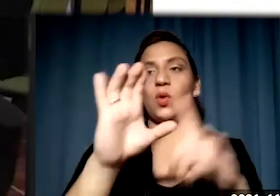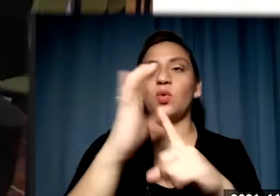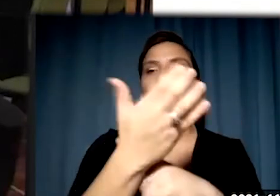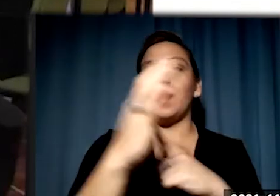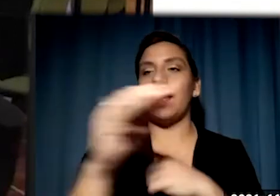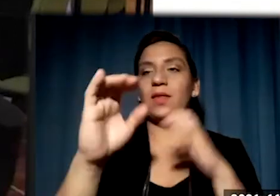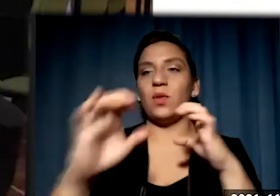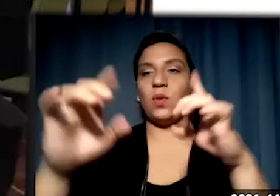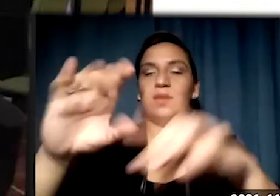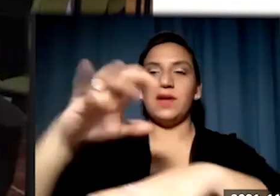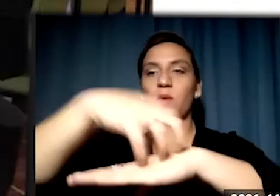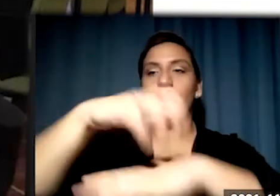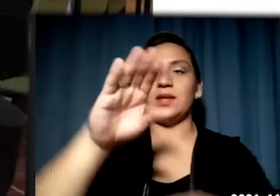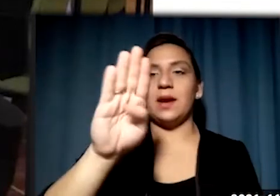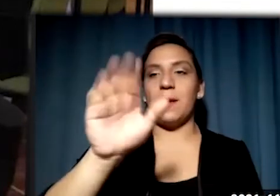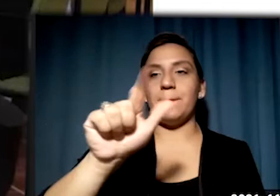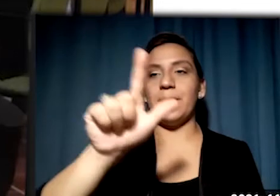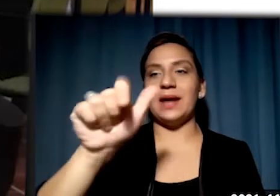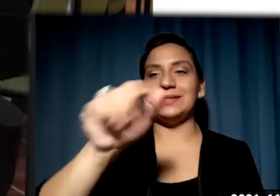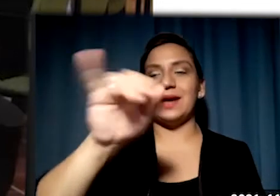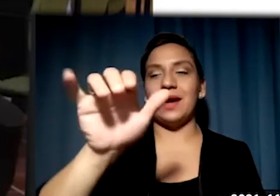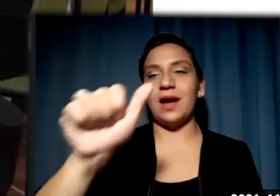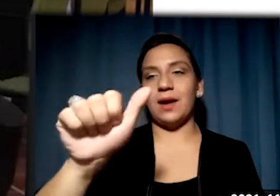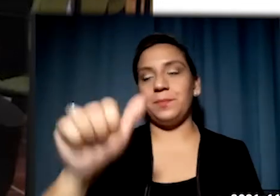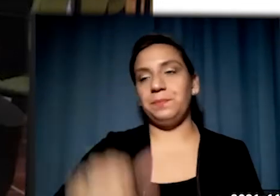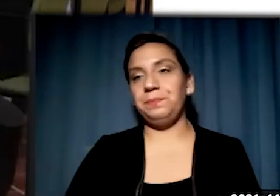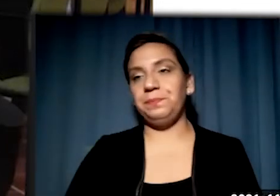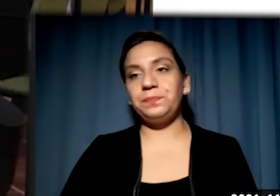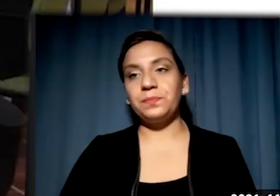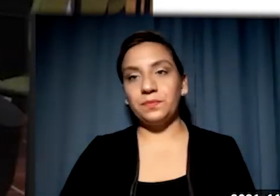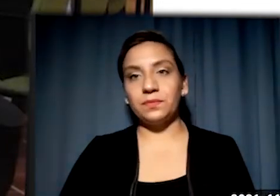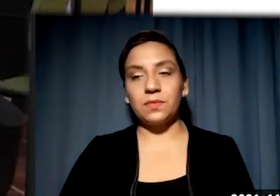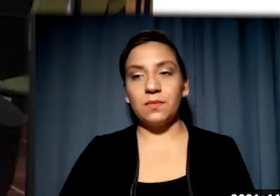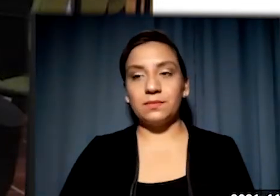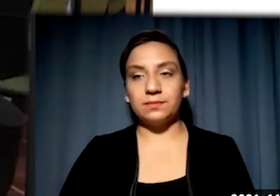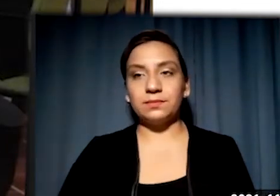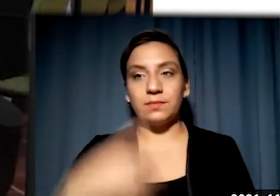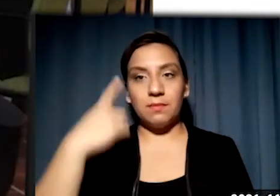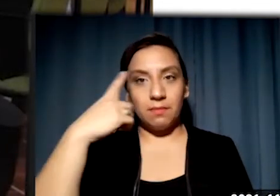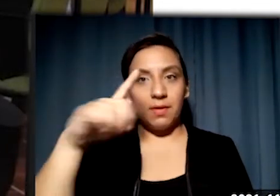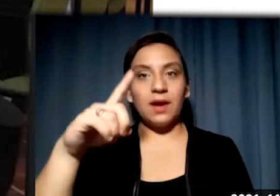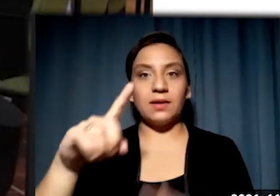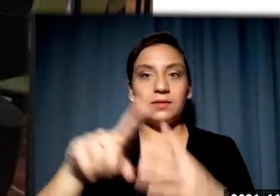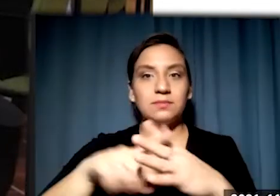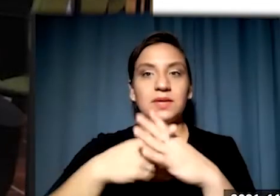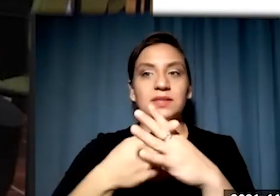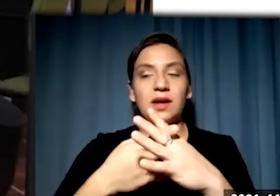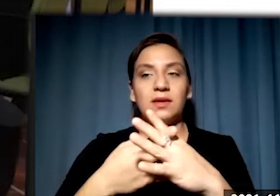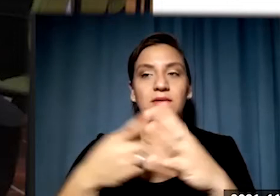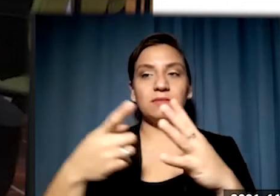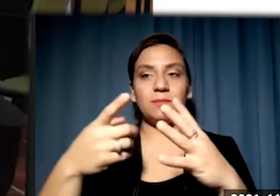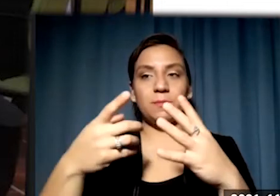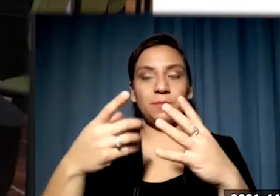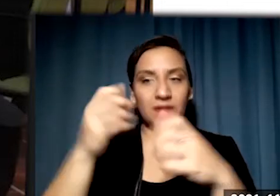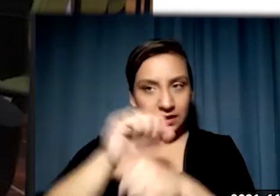a profound discussion about the historic islet that include not only Old San Juan, but also Puerta de Tierra